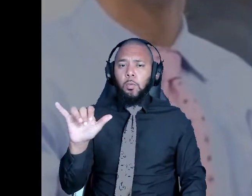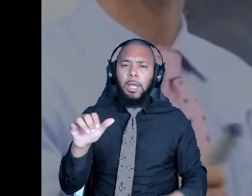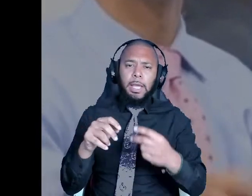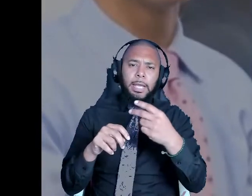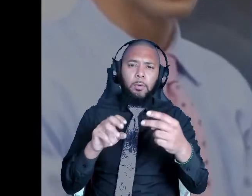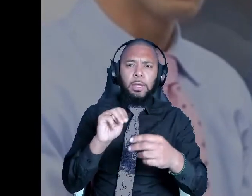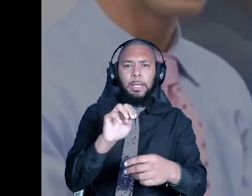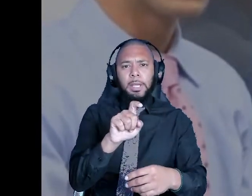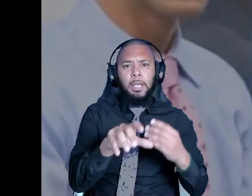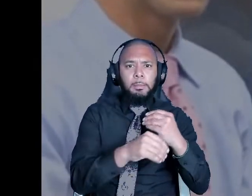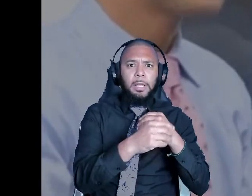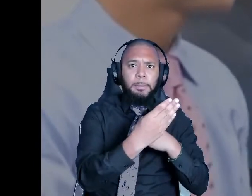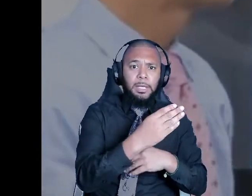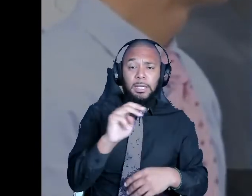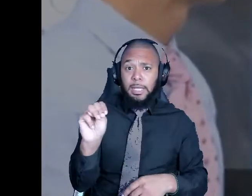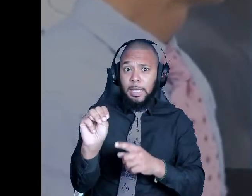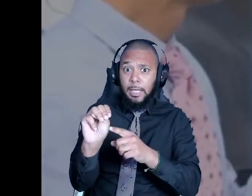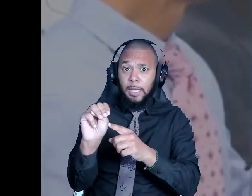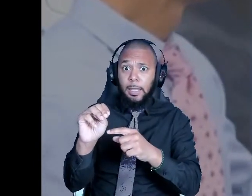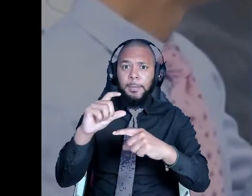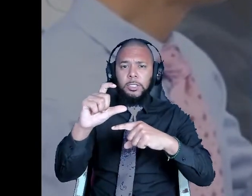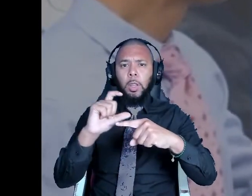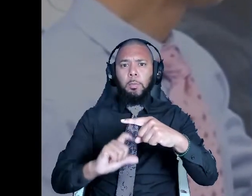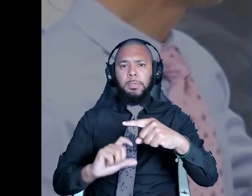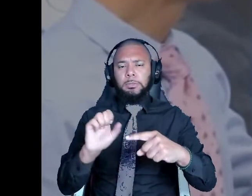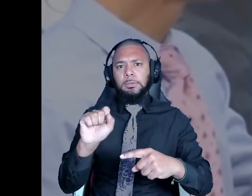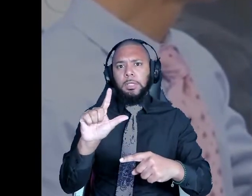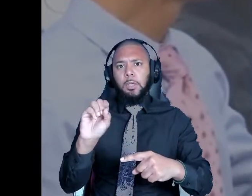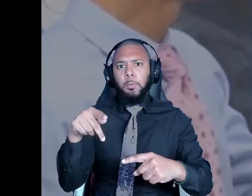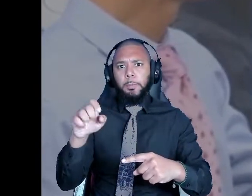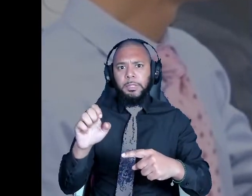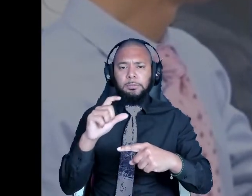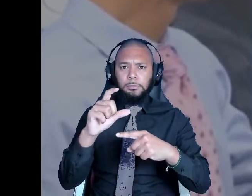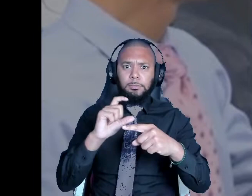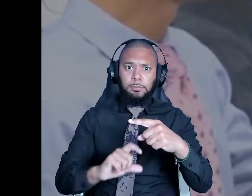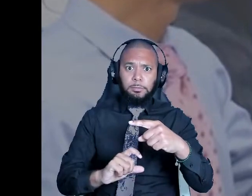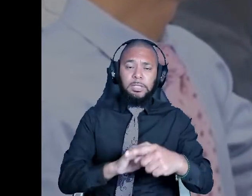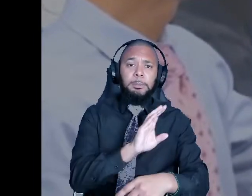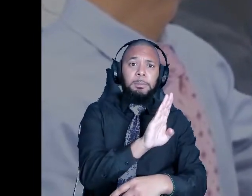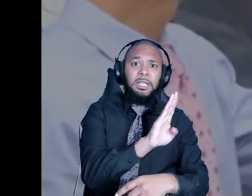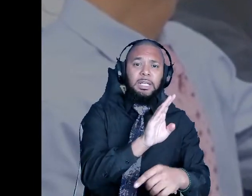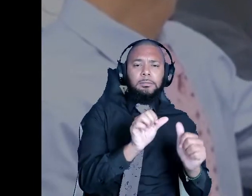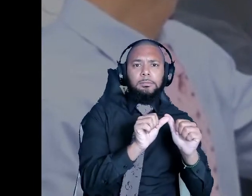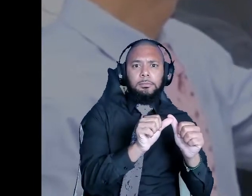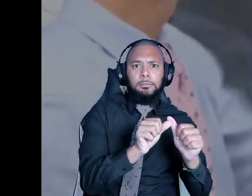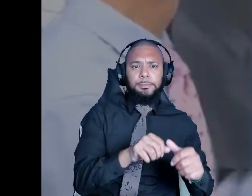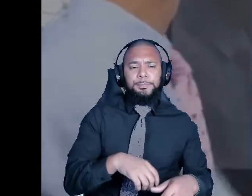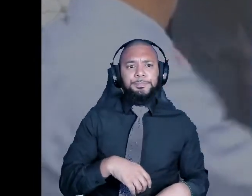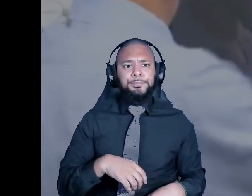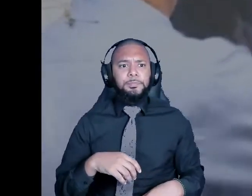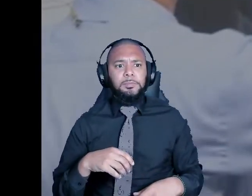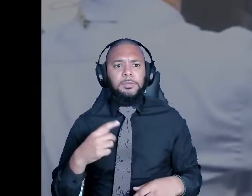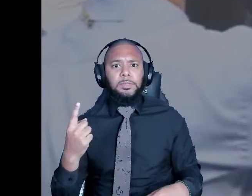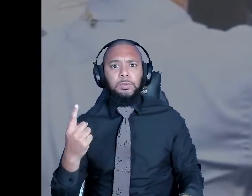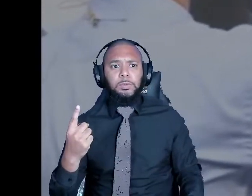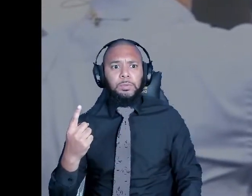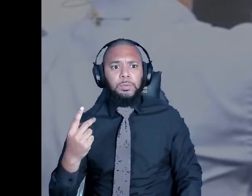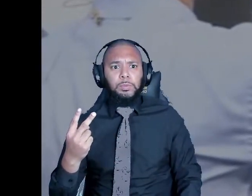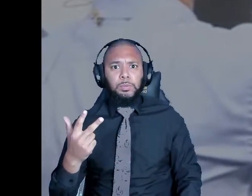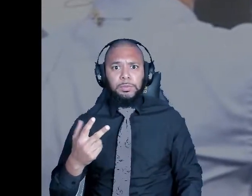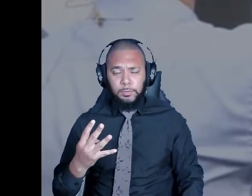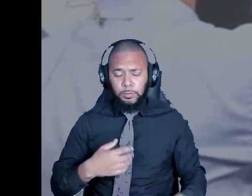the y-intercept. So b is the y-intercept. So we go up 1, 2, 3, 4 on the y-axis.